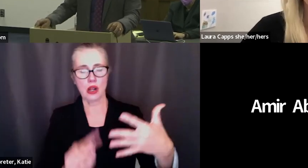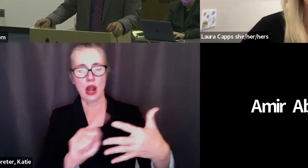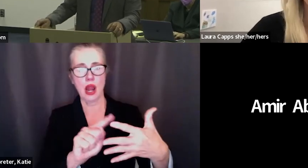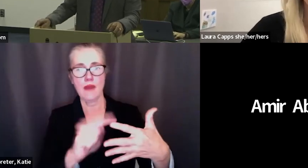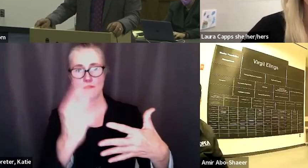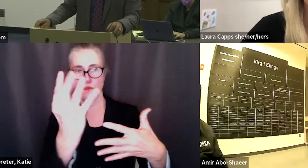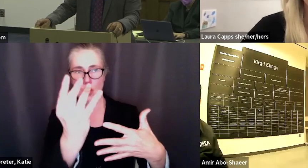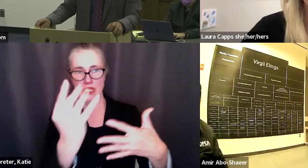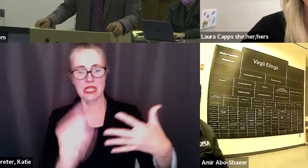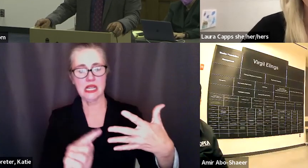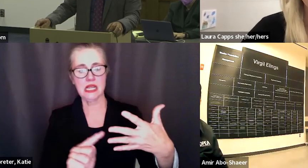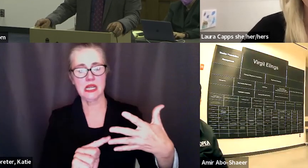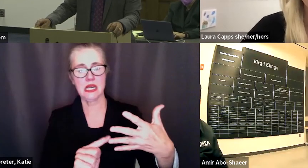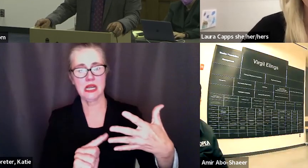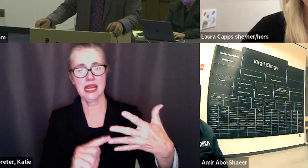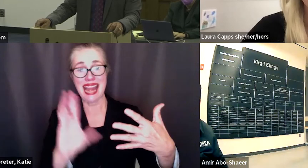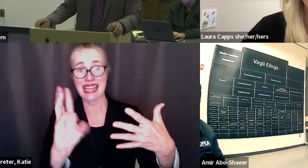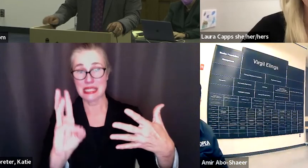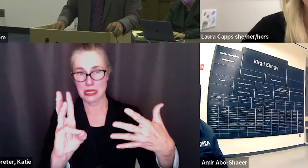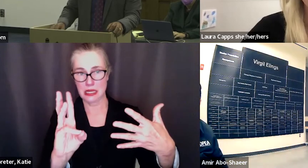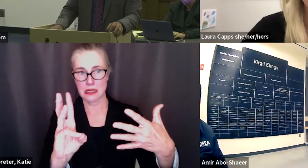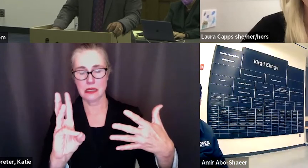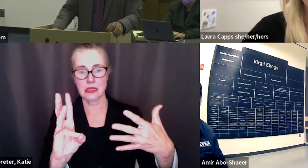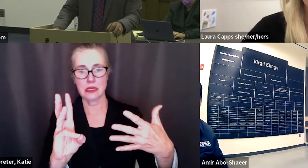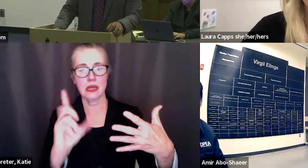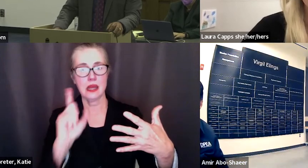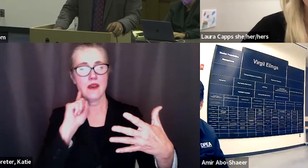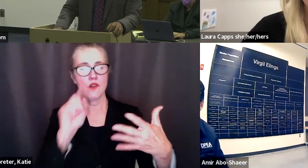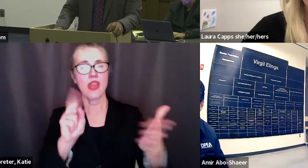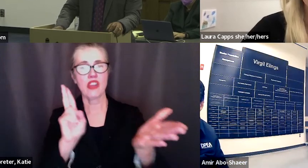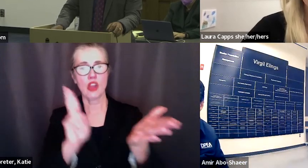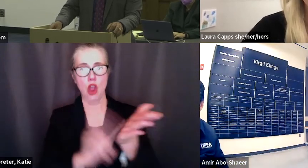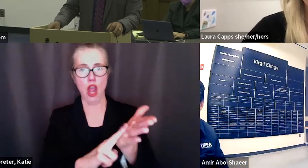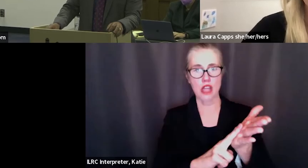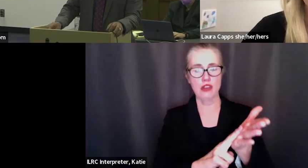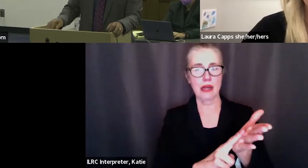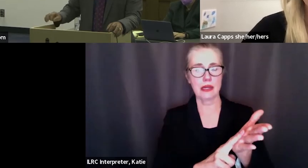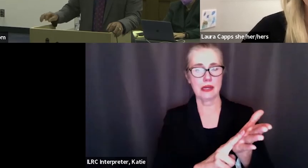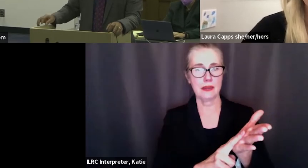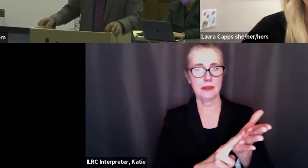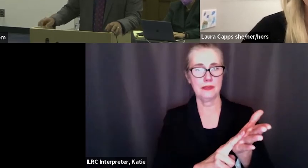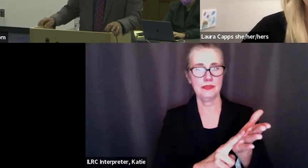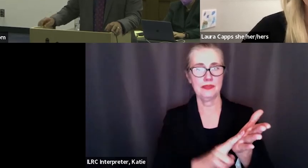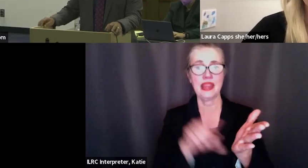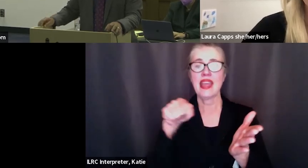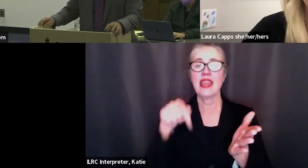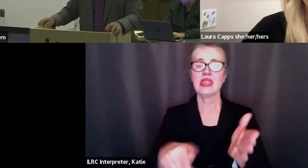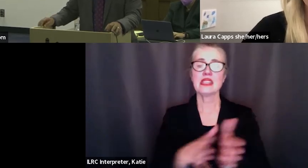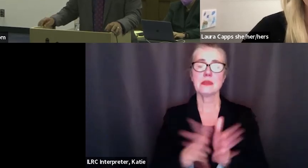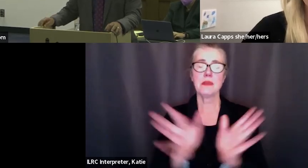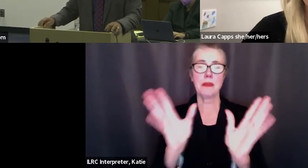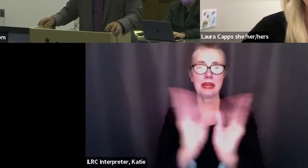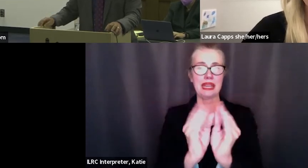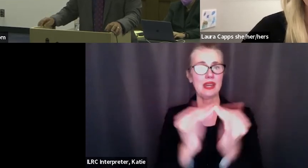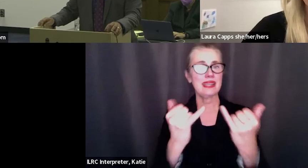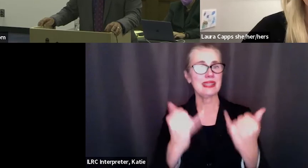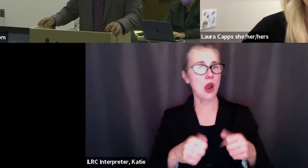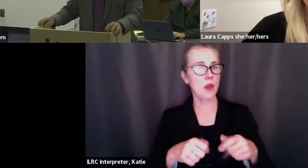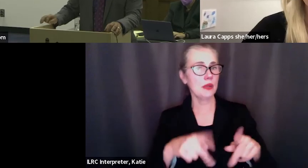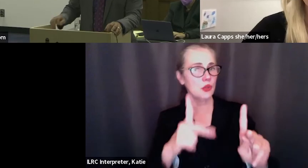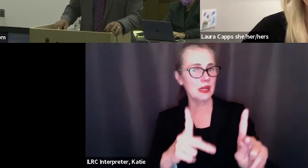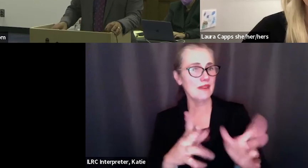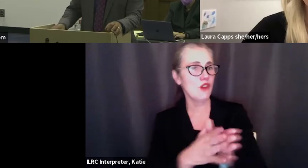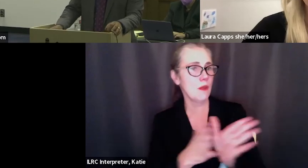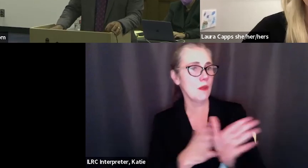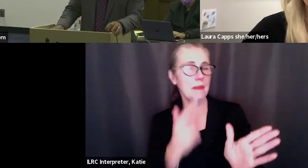14 and articles six of the contract and this public hearing is an opportunity for the public to comment